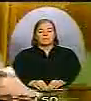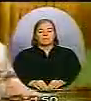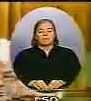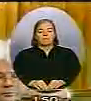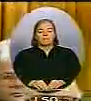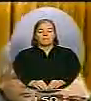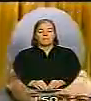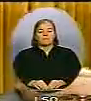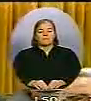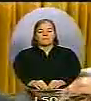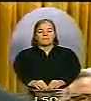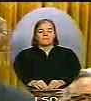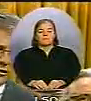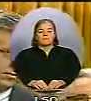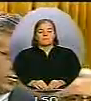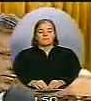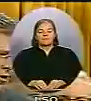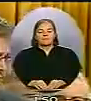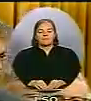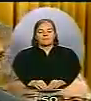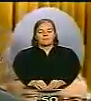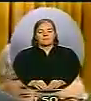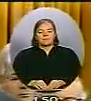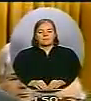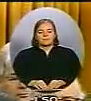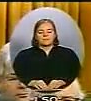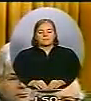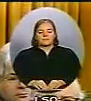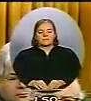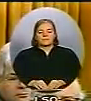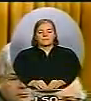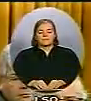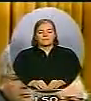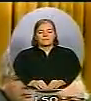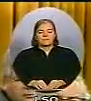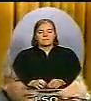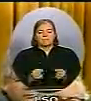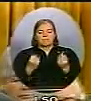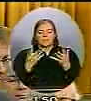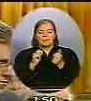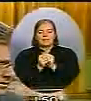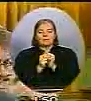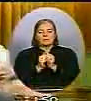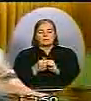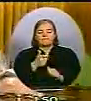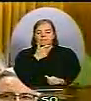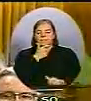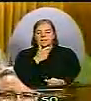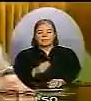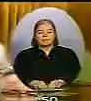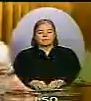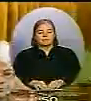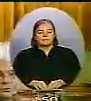Mr. Speaker, we're talking about an investigation into voter fraud. I don't know if the member understands. Maybe he doesn't understand that there's now 56 ridings